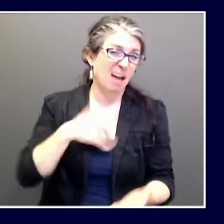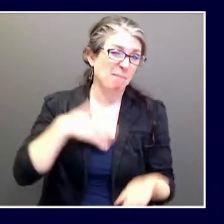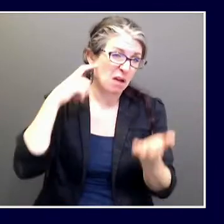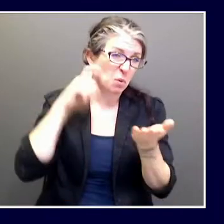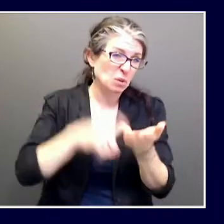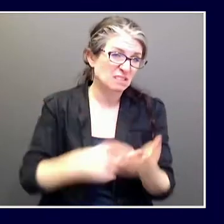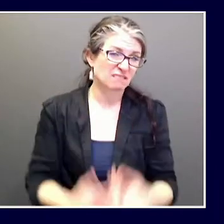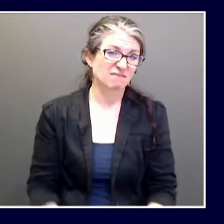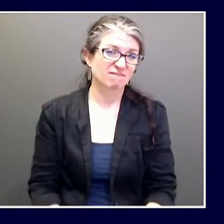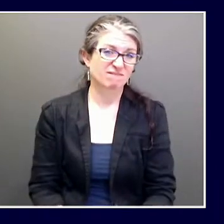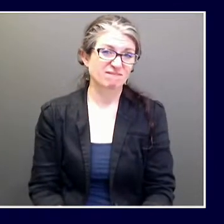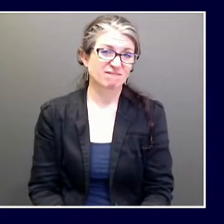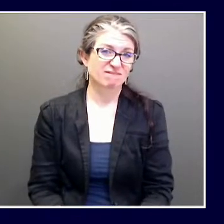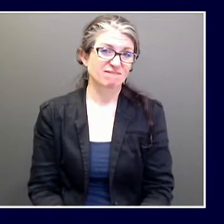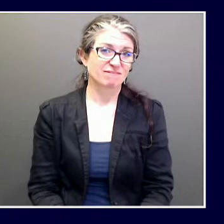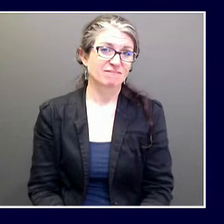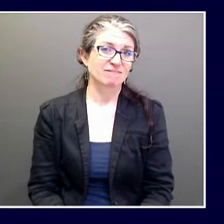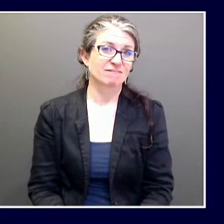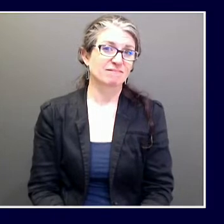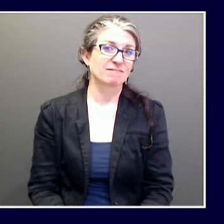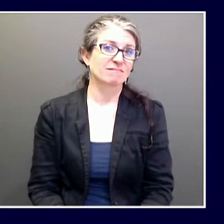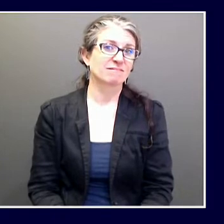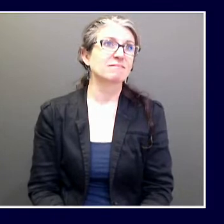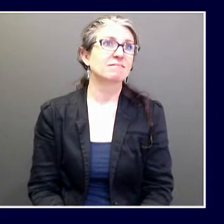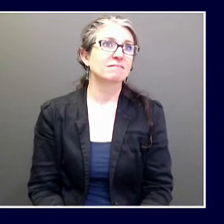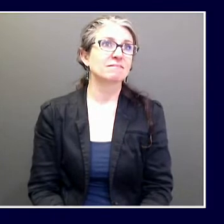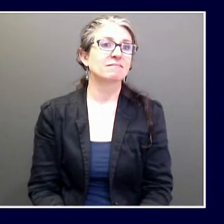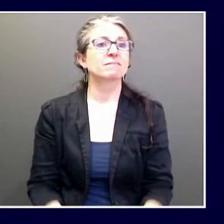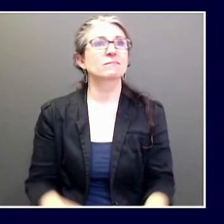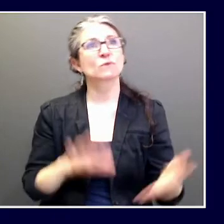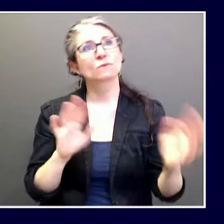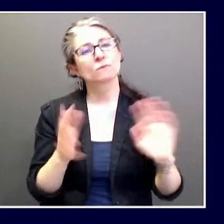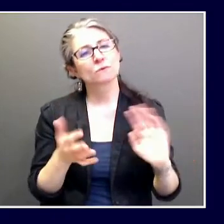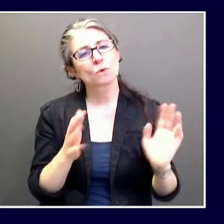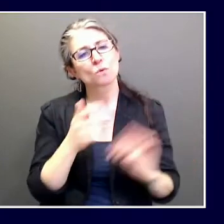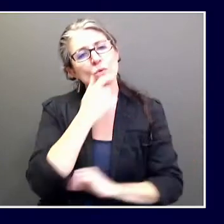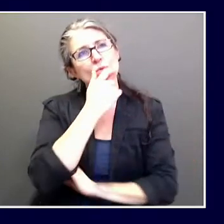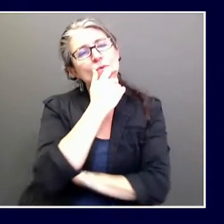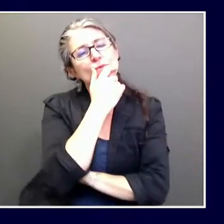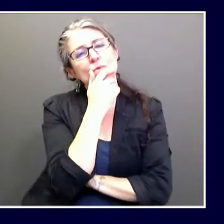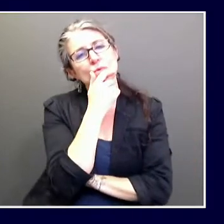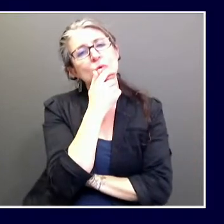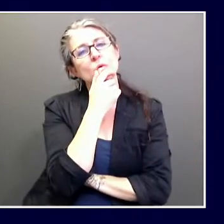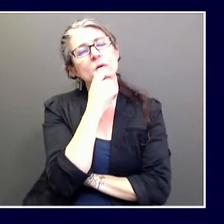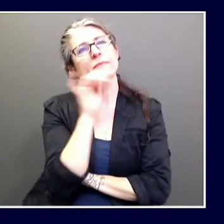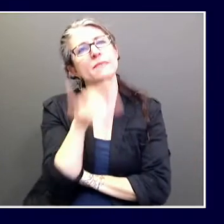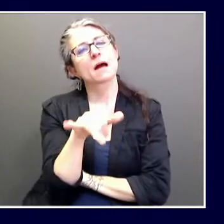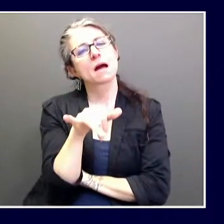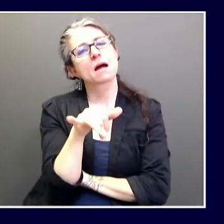So it sort of has to do with the sort of the in-county variation we see,